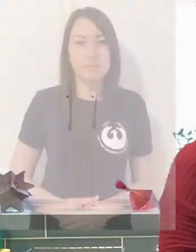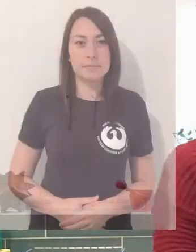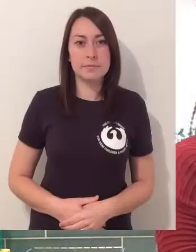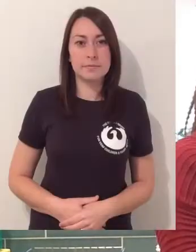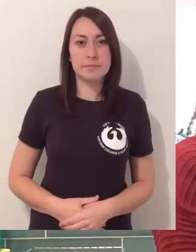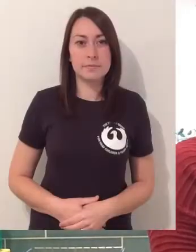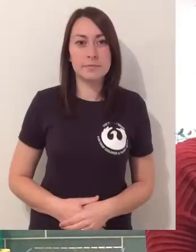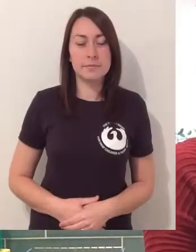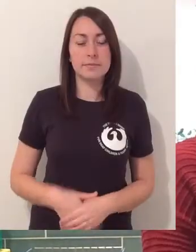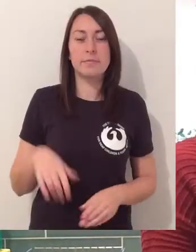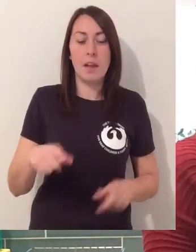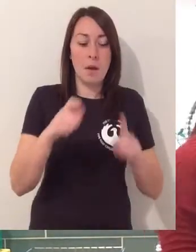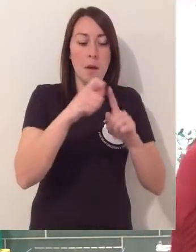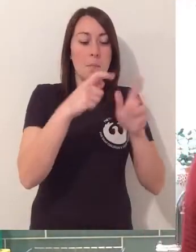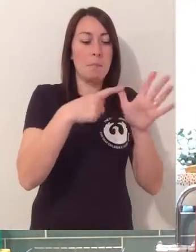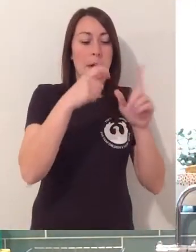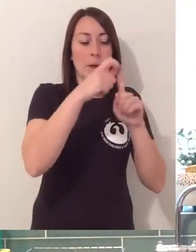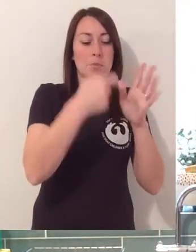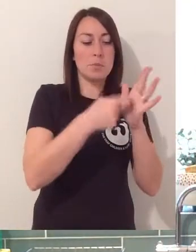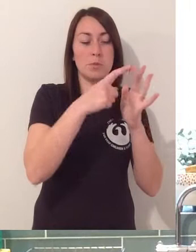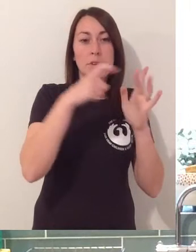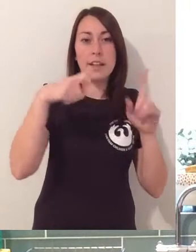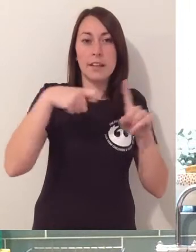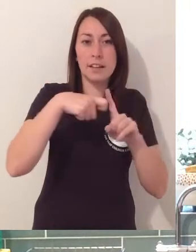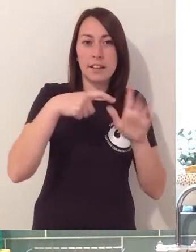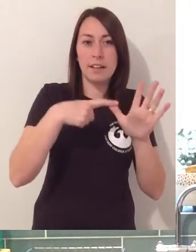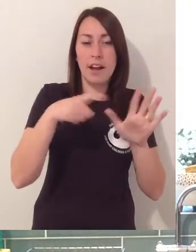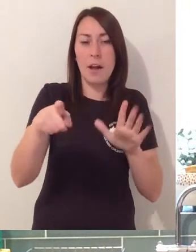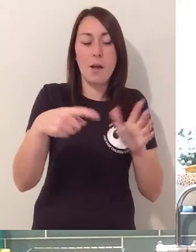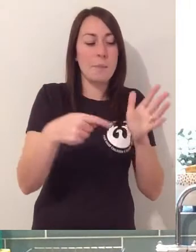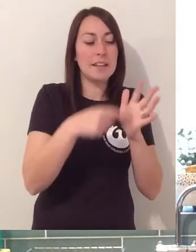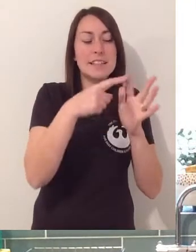get your paprika, and we're going to use a teaspoon of this.